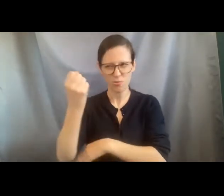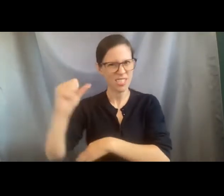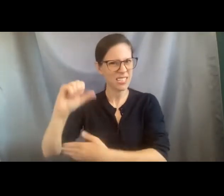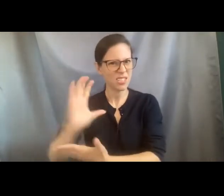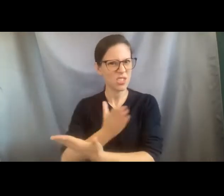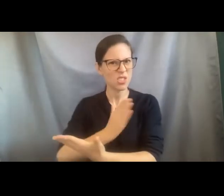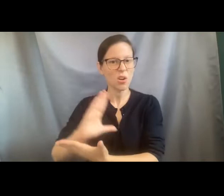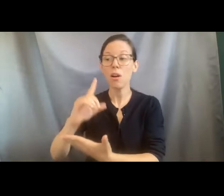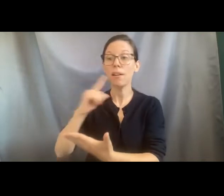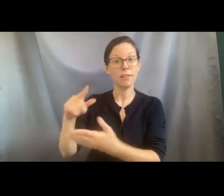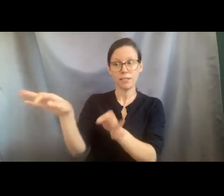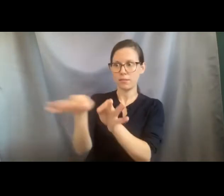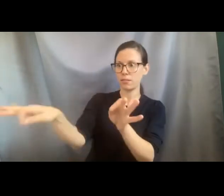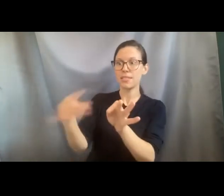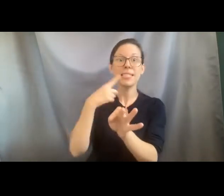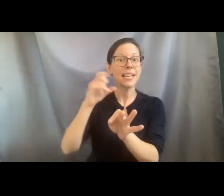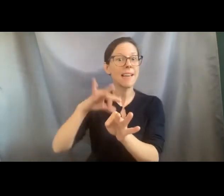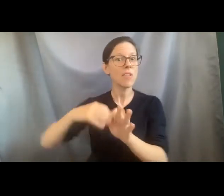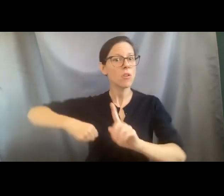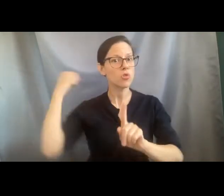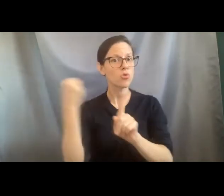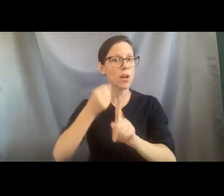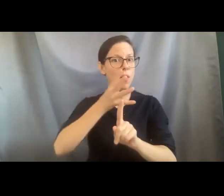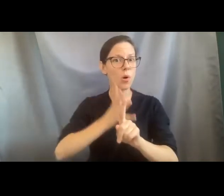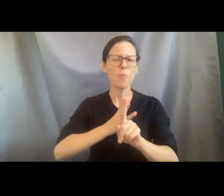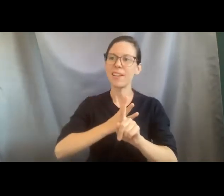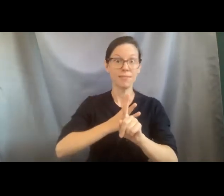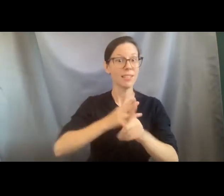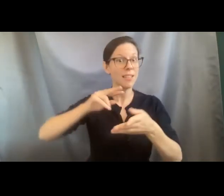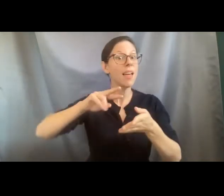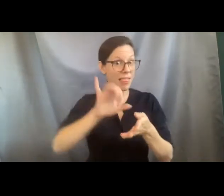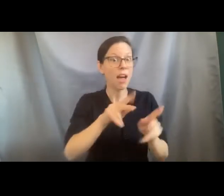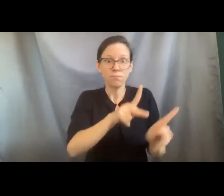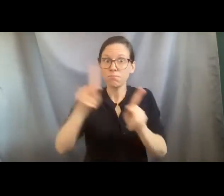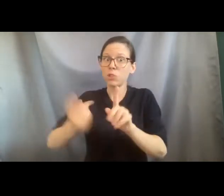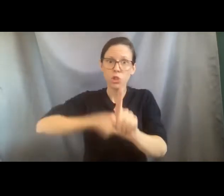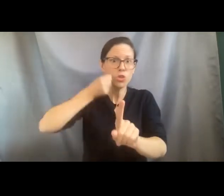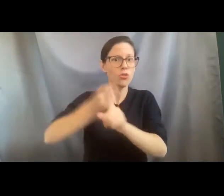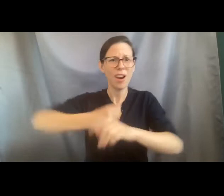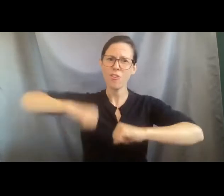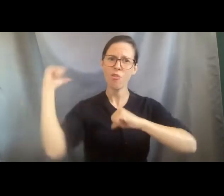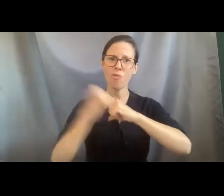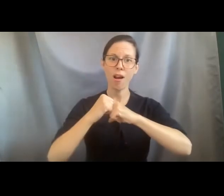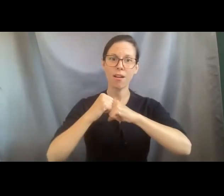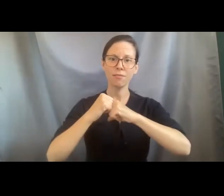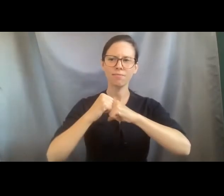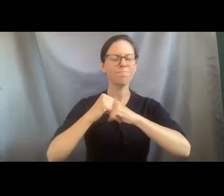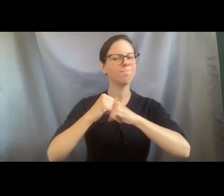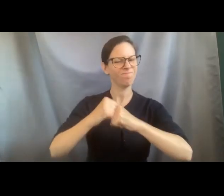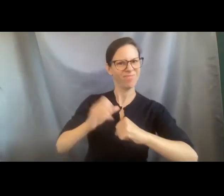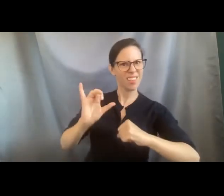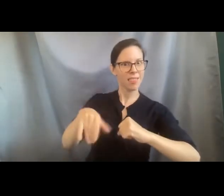woman, you strike a rock," to which I expand to say that when you strike